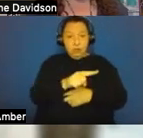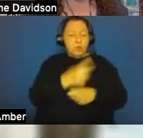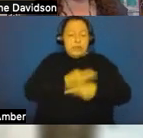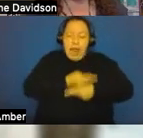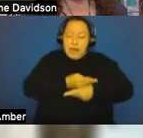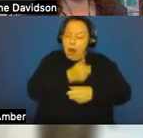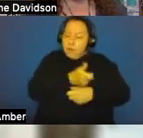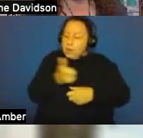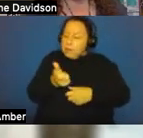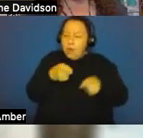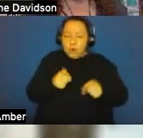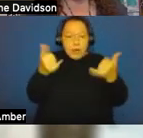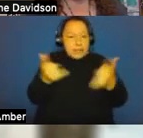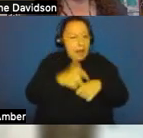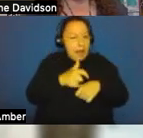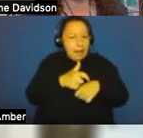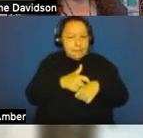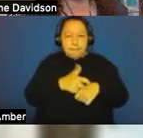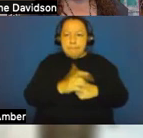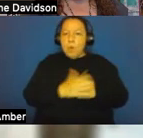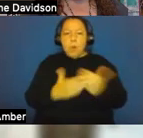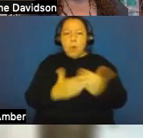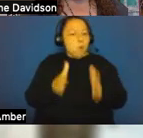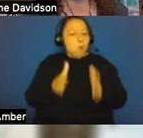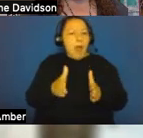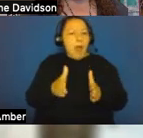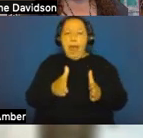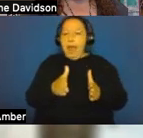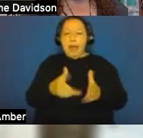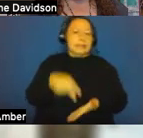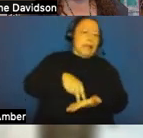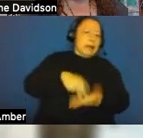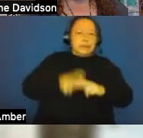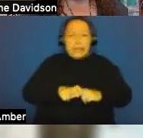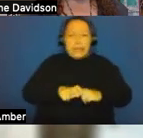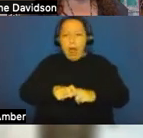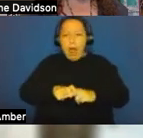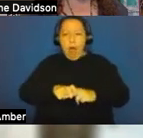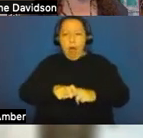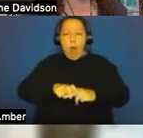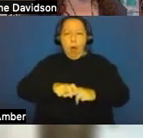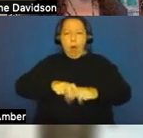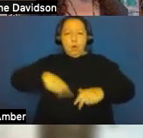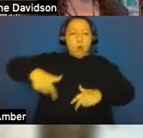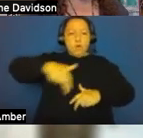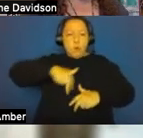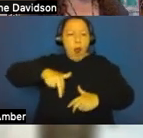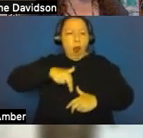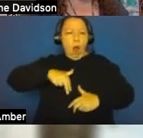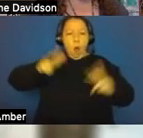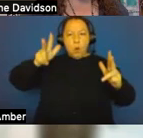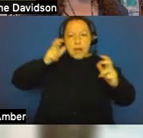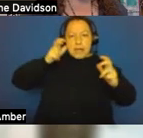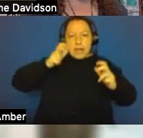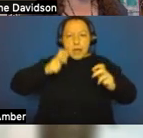this time, in whatever way you do that, however you take good care of you. For some people, it's going to mean